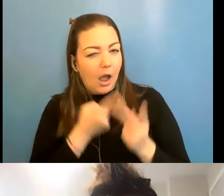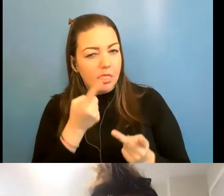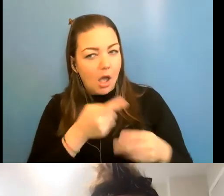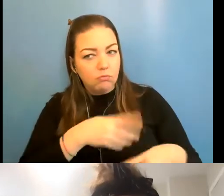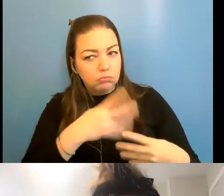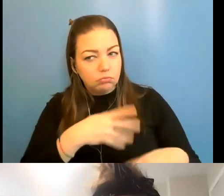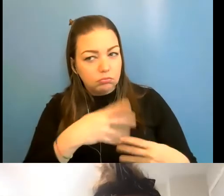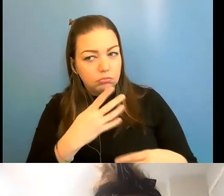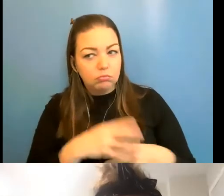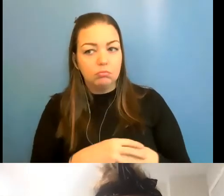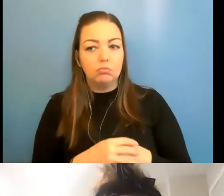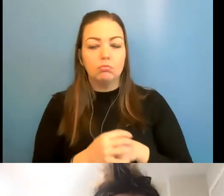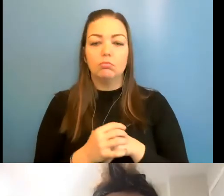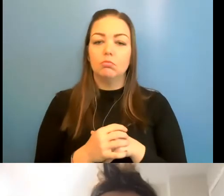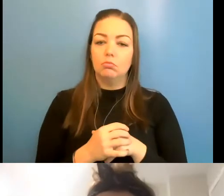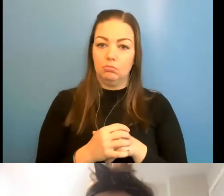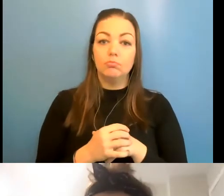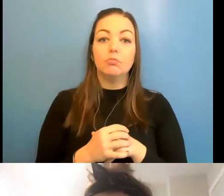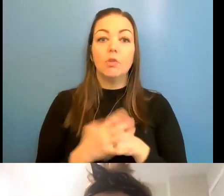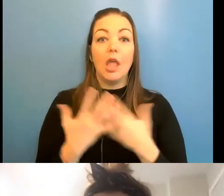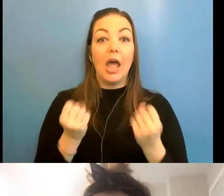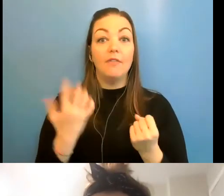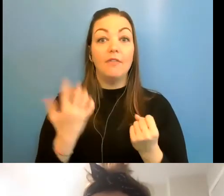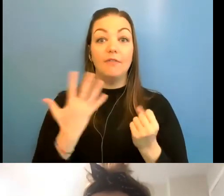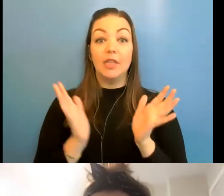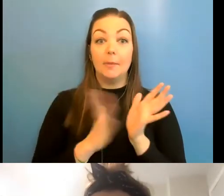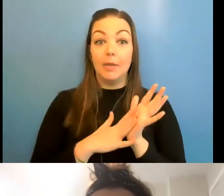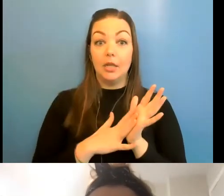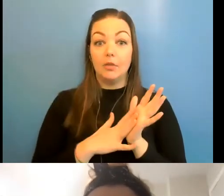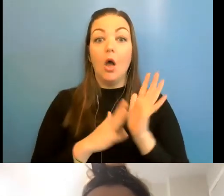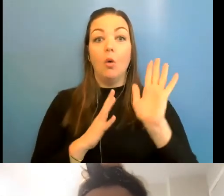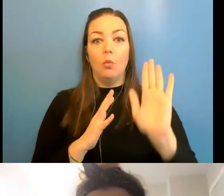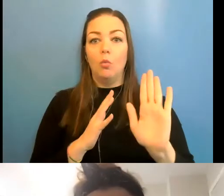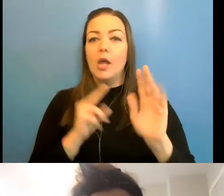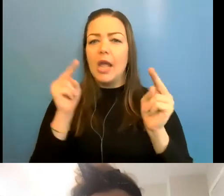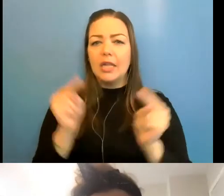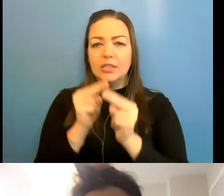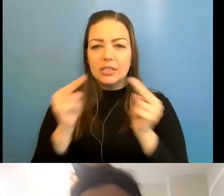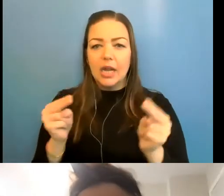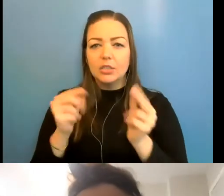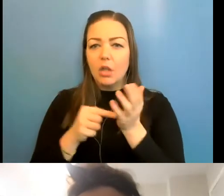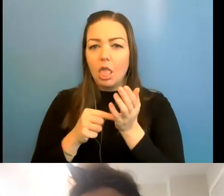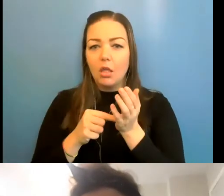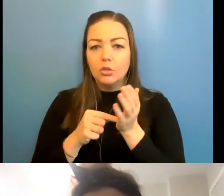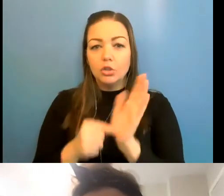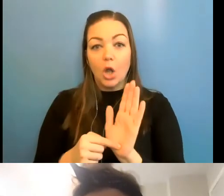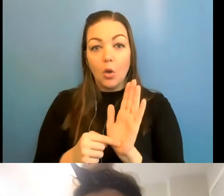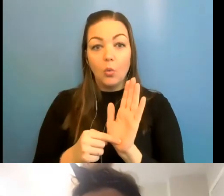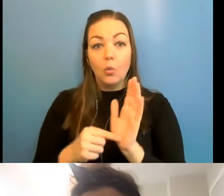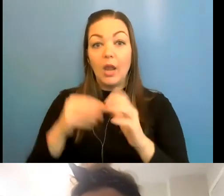No. We've got a quarter of an hour. Oh, international shows in the festival.